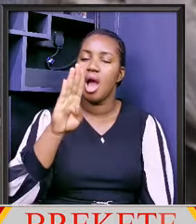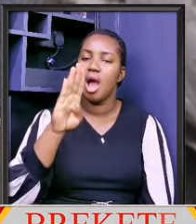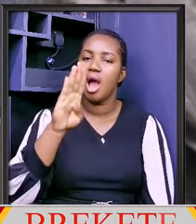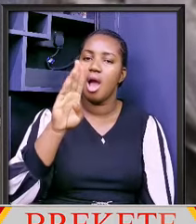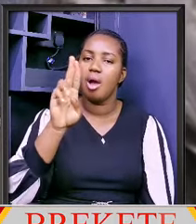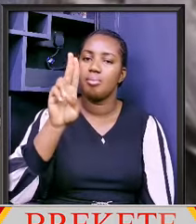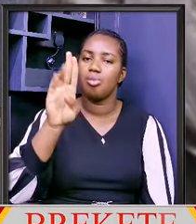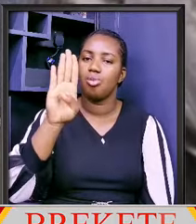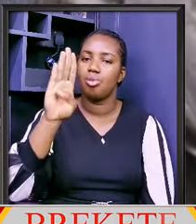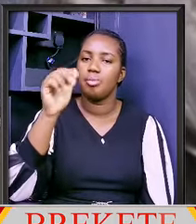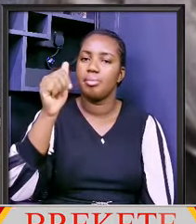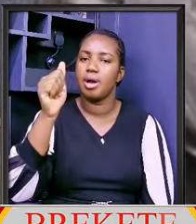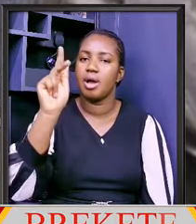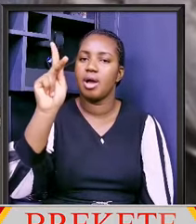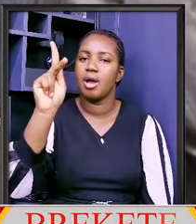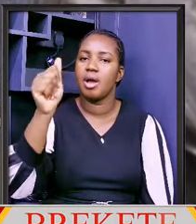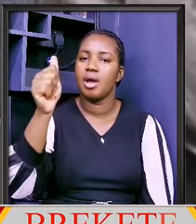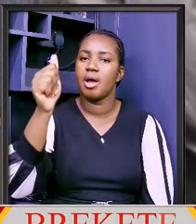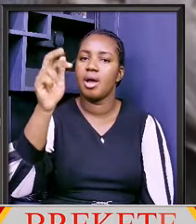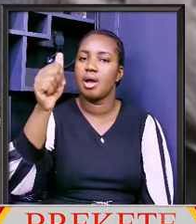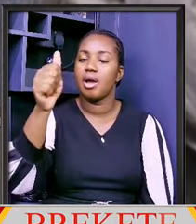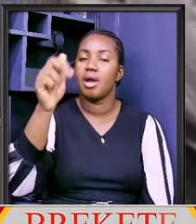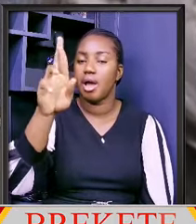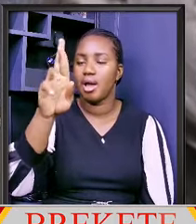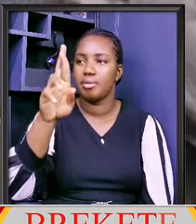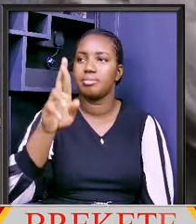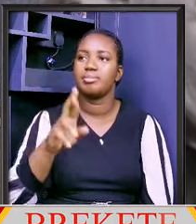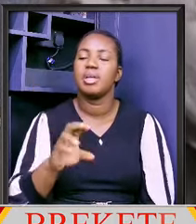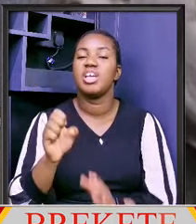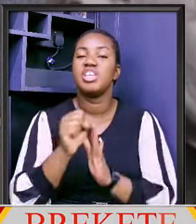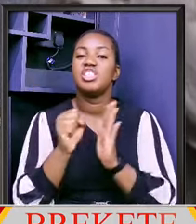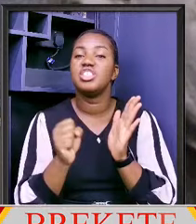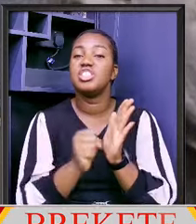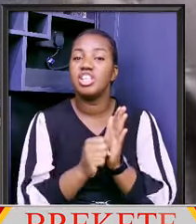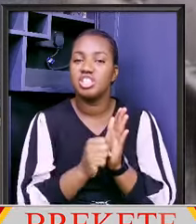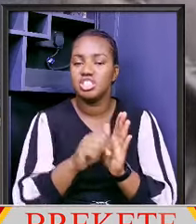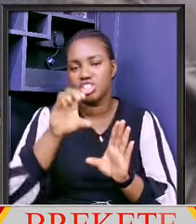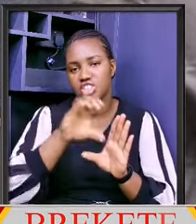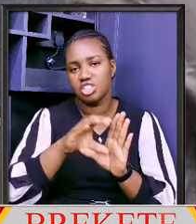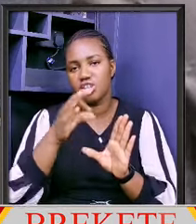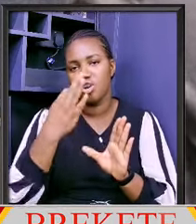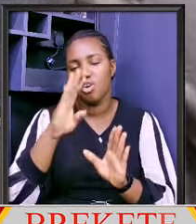Abbas G9, the state chairman of Borno State of Akomara.